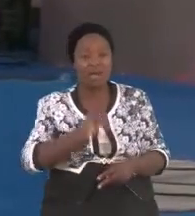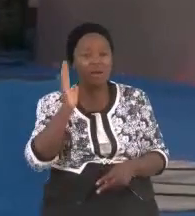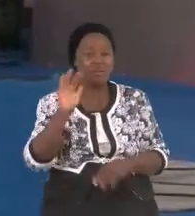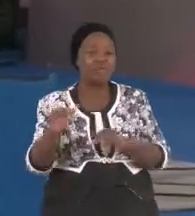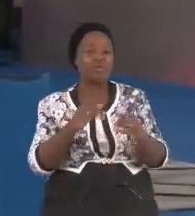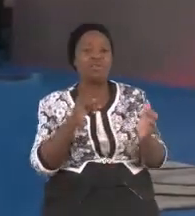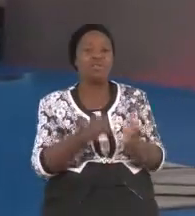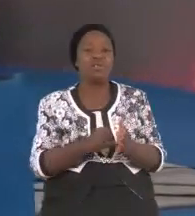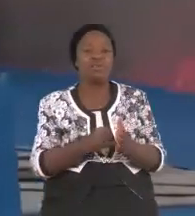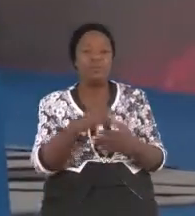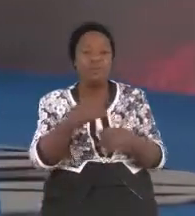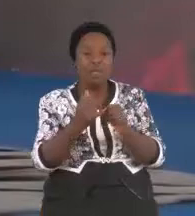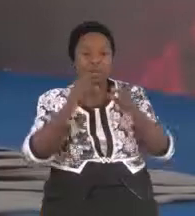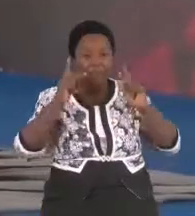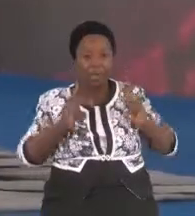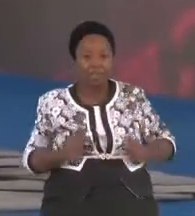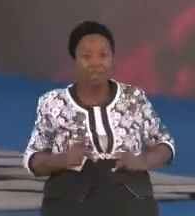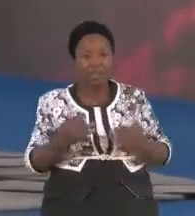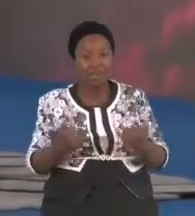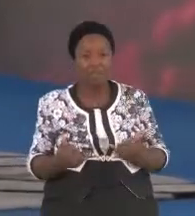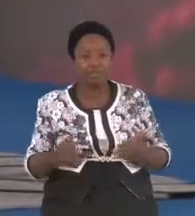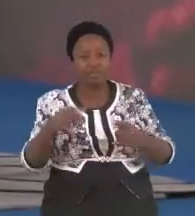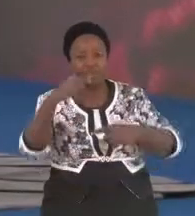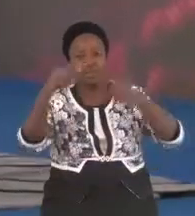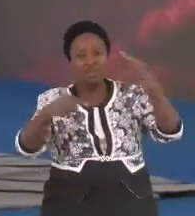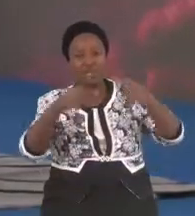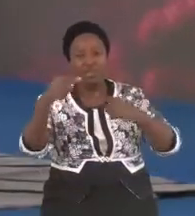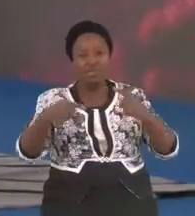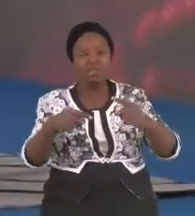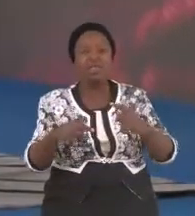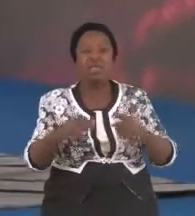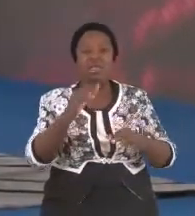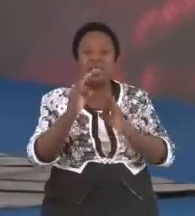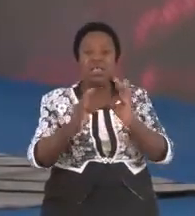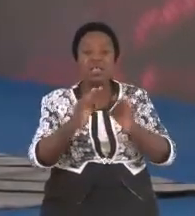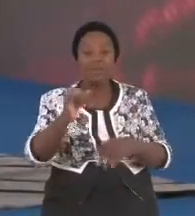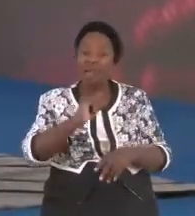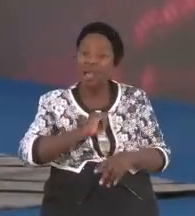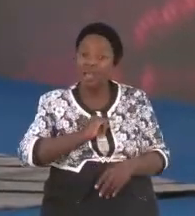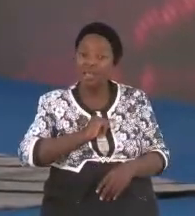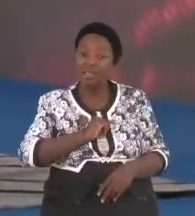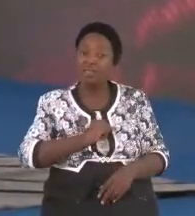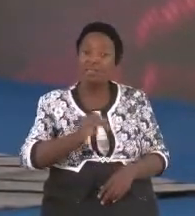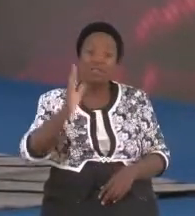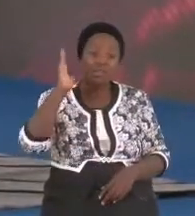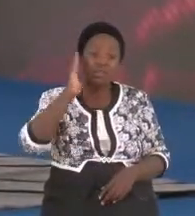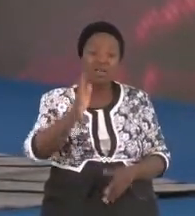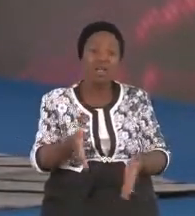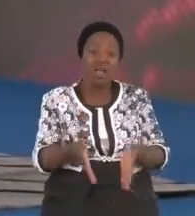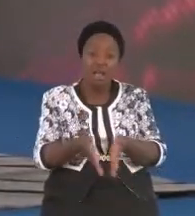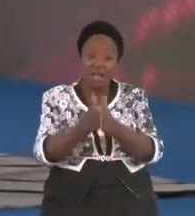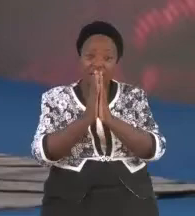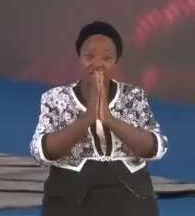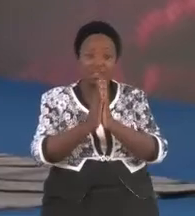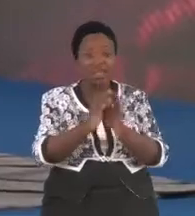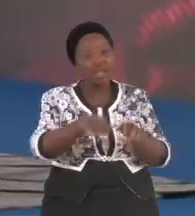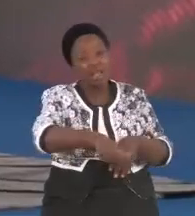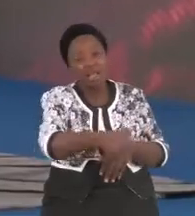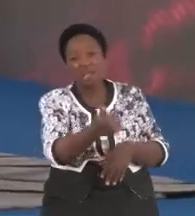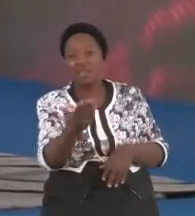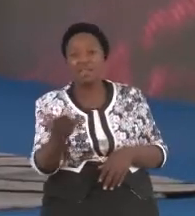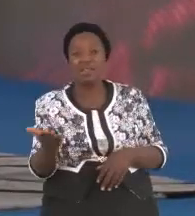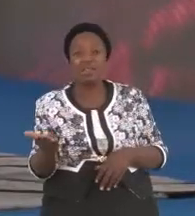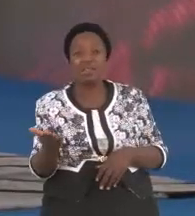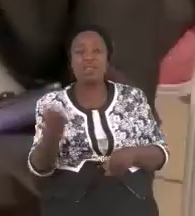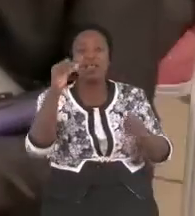it personal. If I shall ask anything in